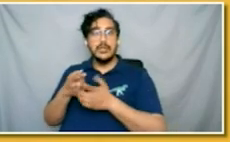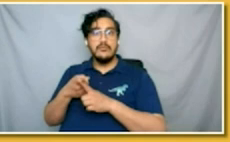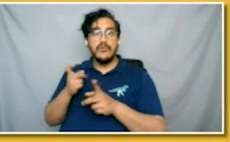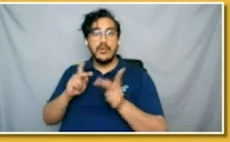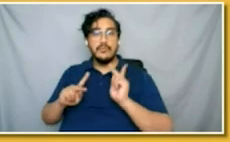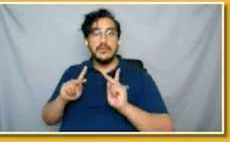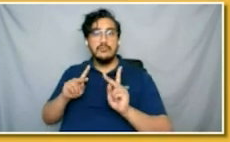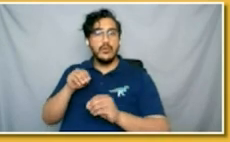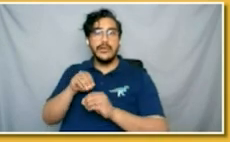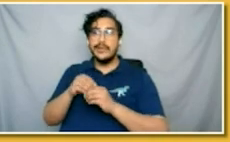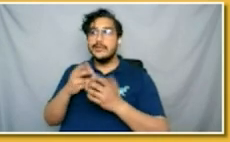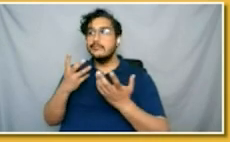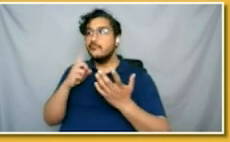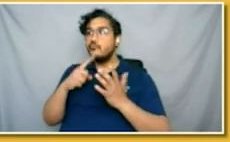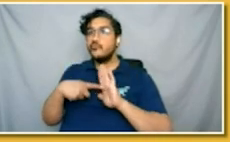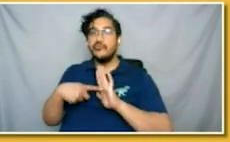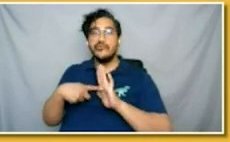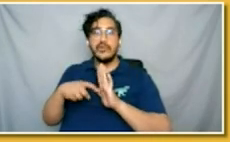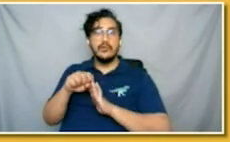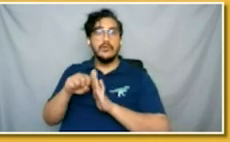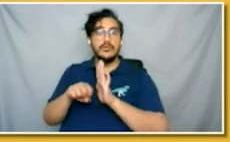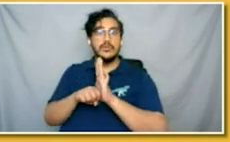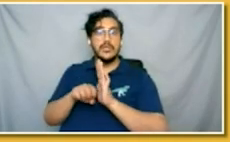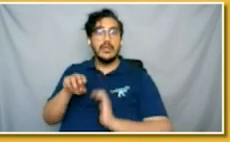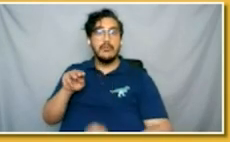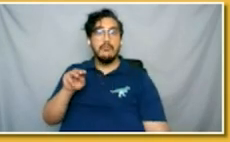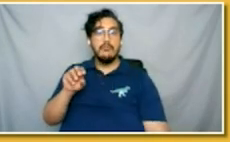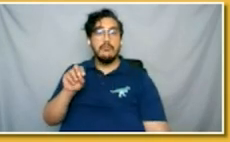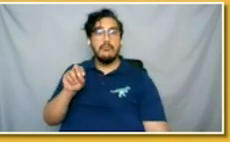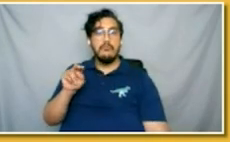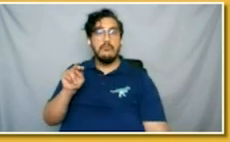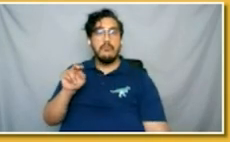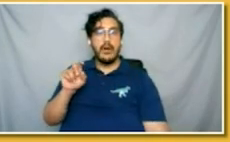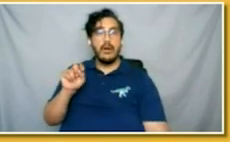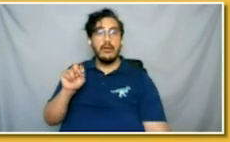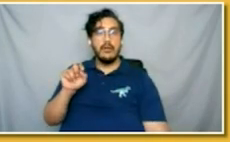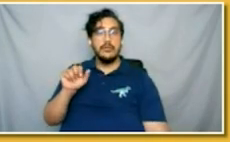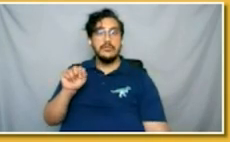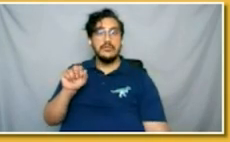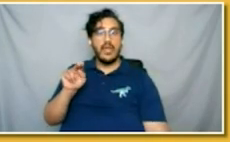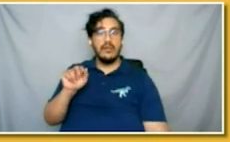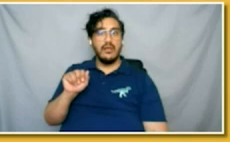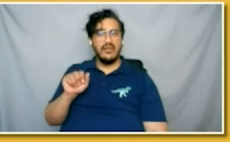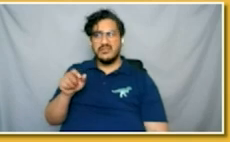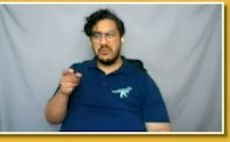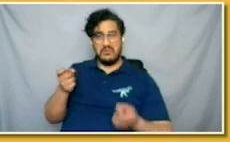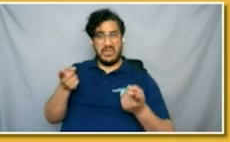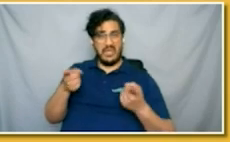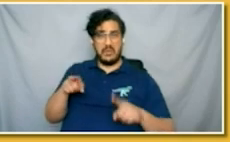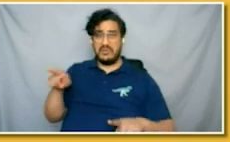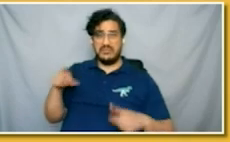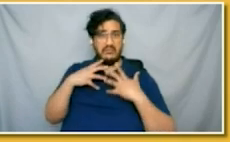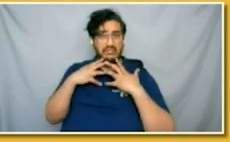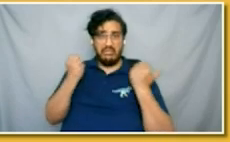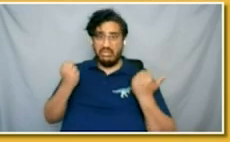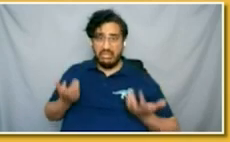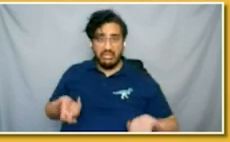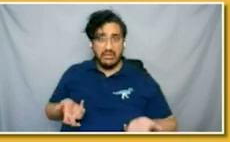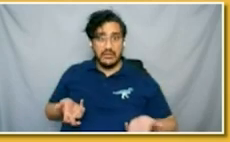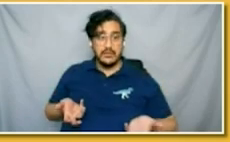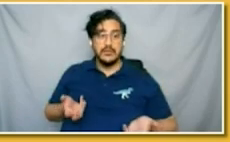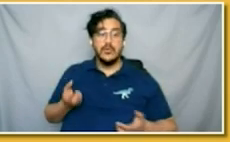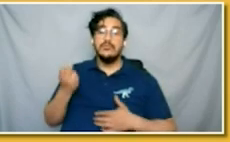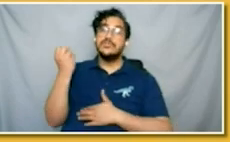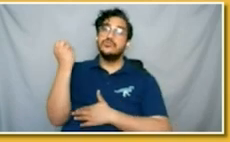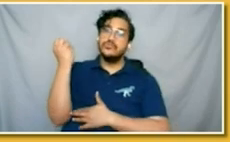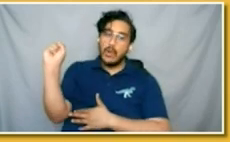all the conditions, and it led to that. But after the strike and the reorganization, you know, the unions got stronger